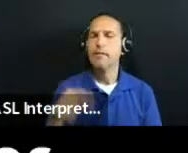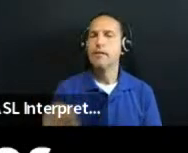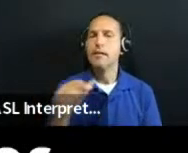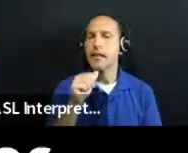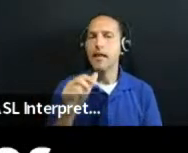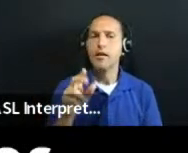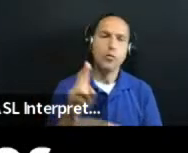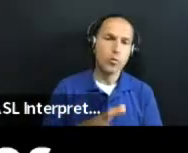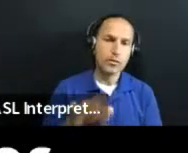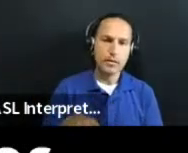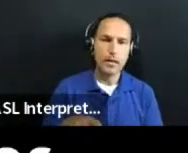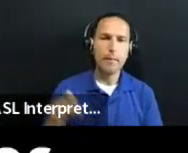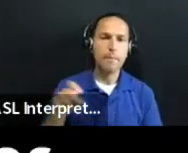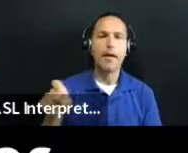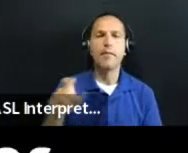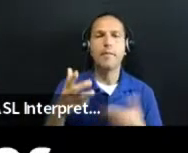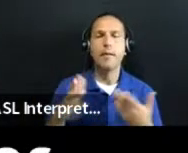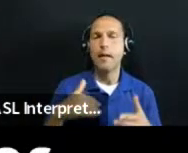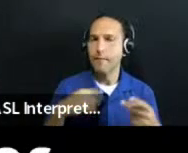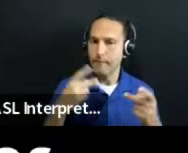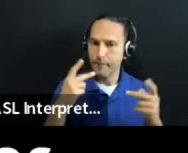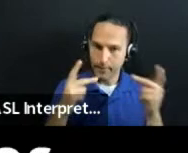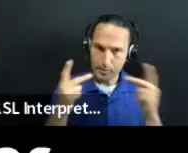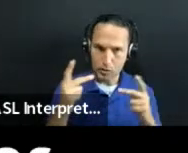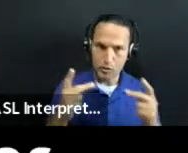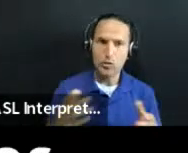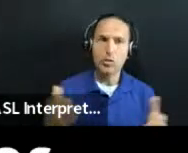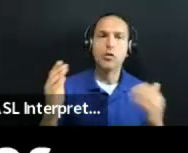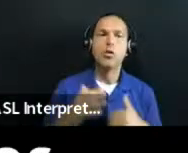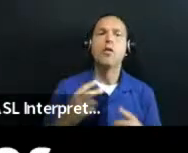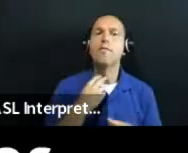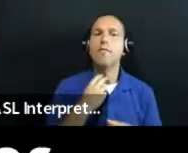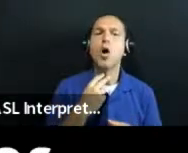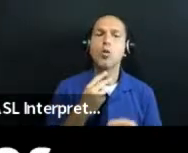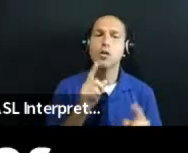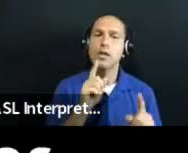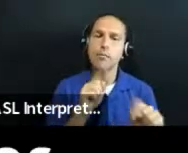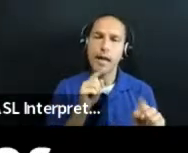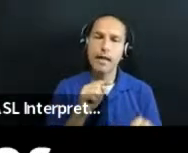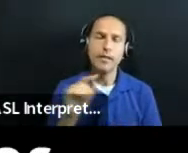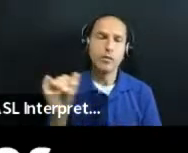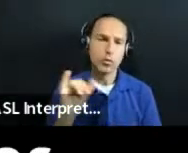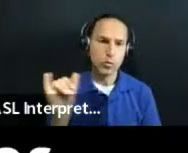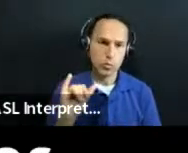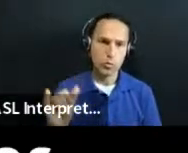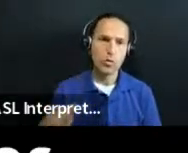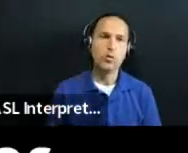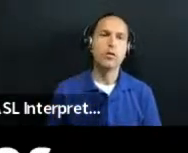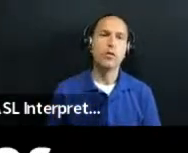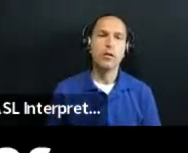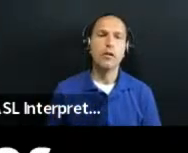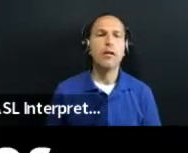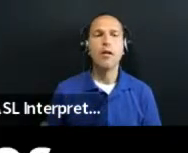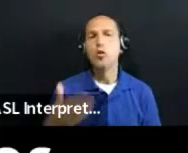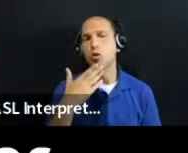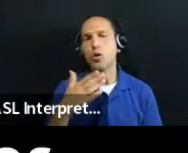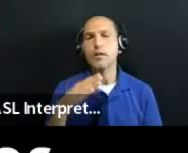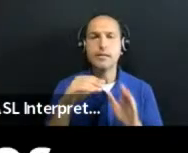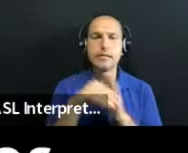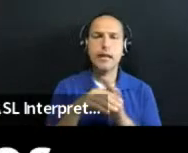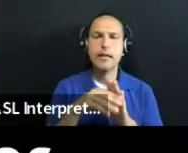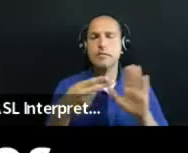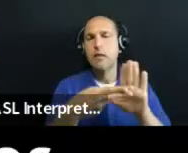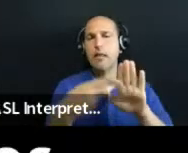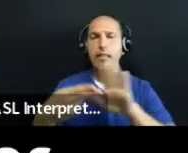mouse, but still might have vision. And then voice command users as well, making sure that you have good accessibility